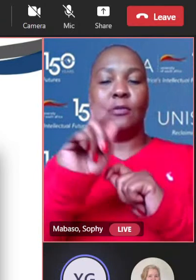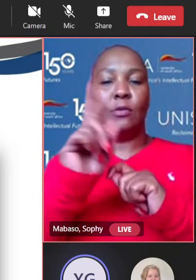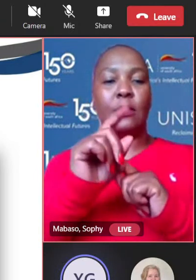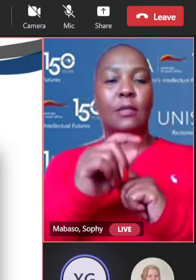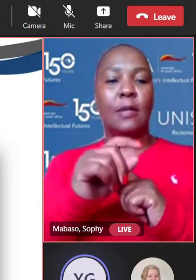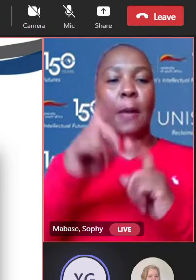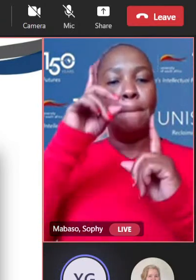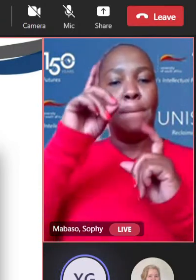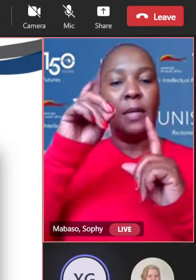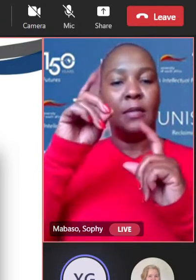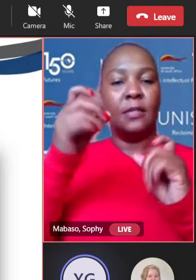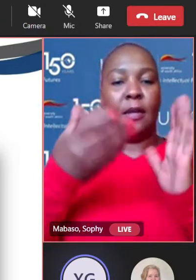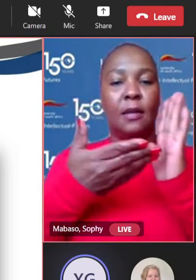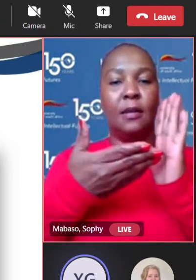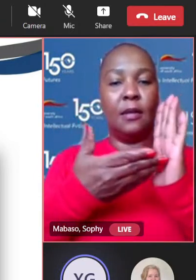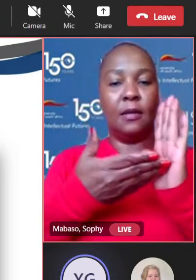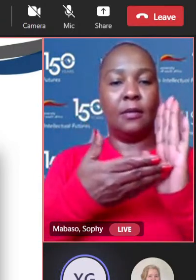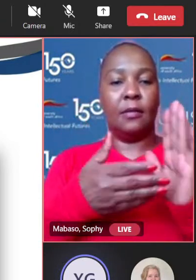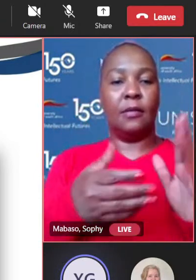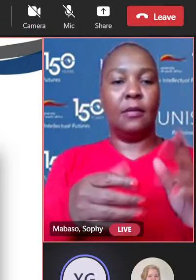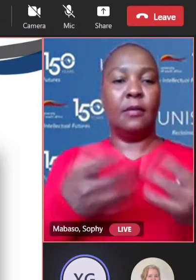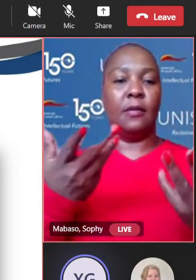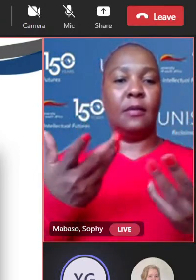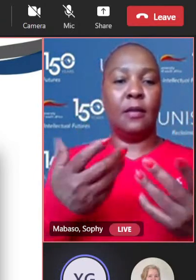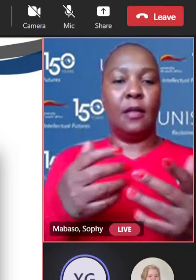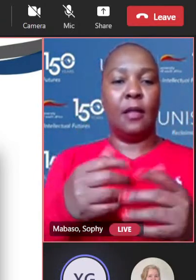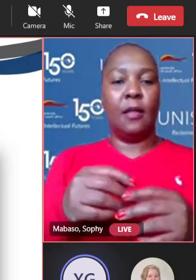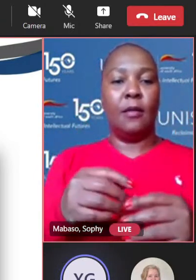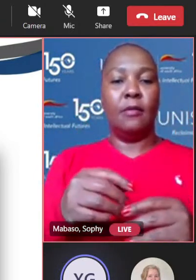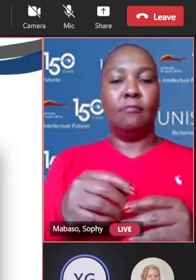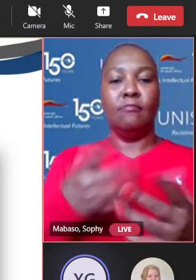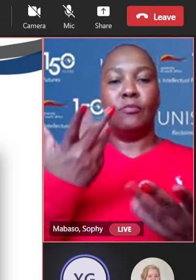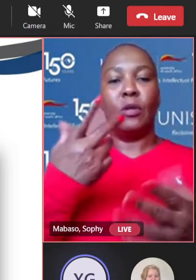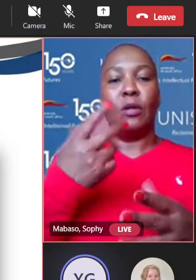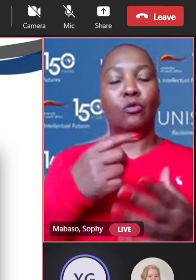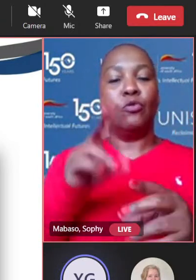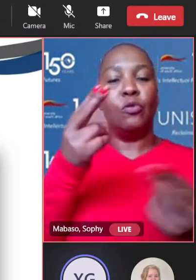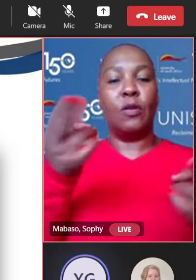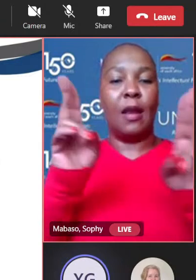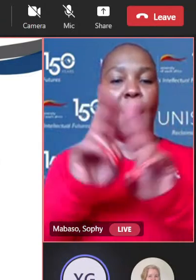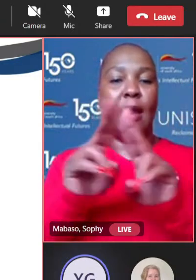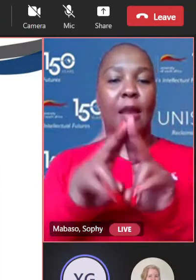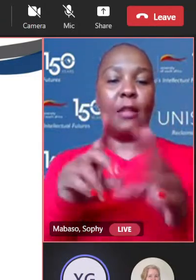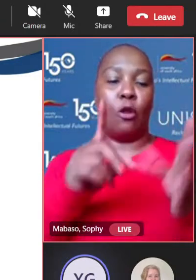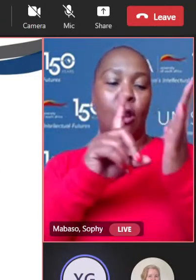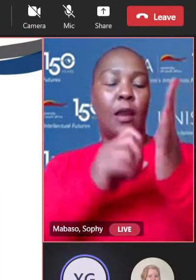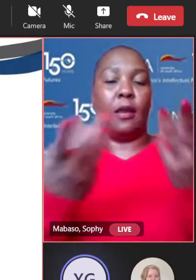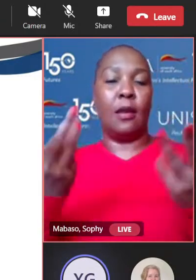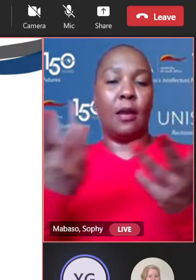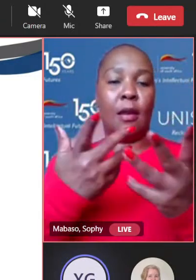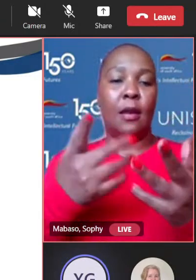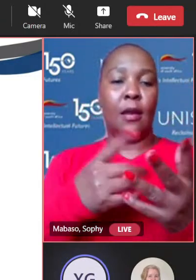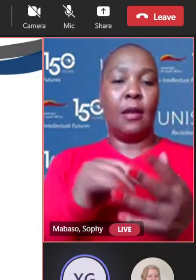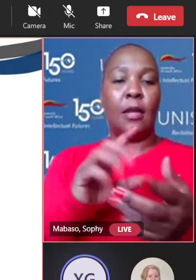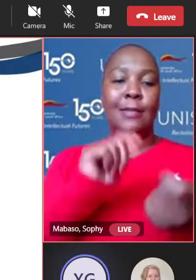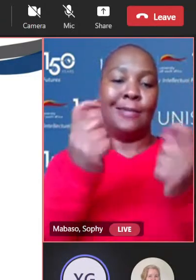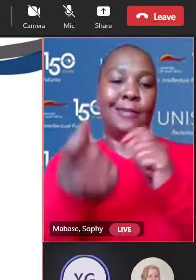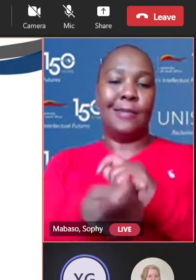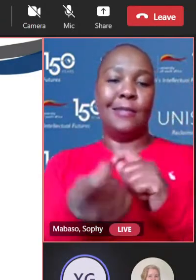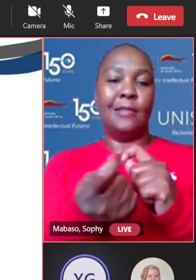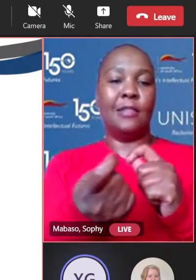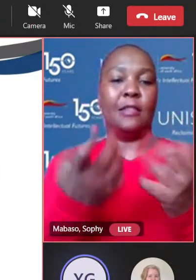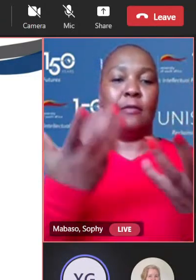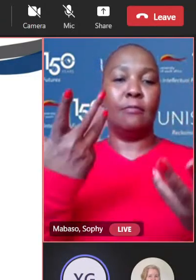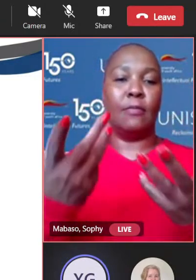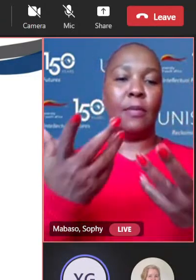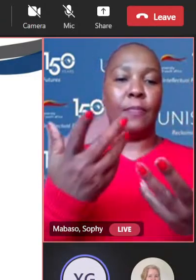rest I don't change because the university has that information and they will supply it here. So we will then click on edit profile picture.